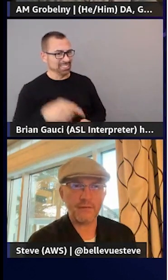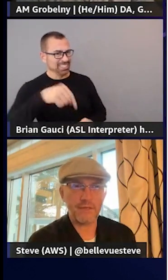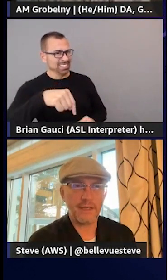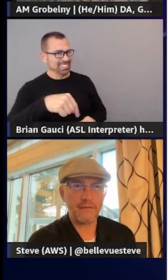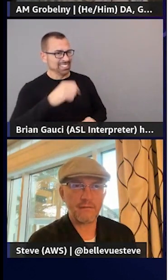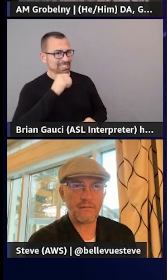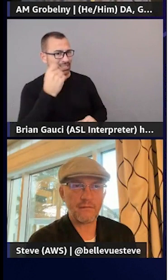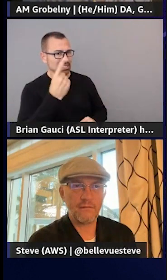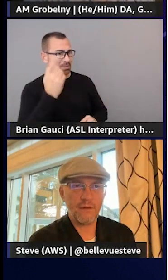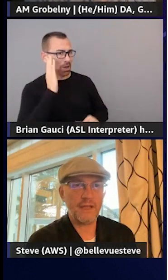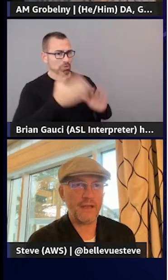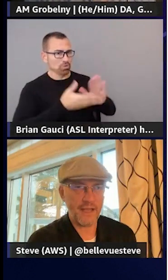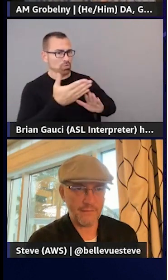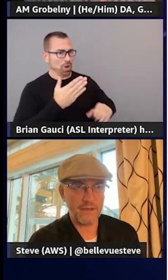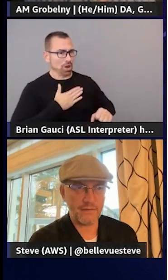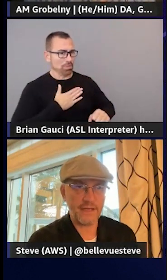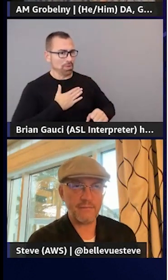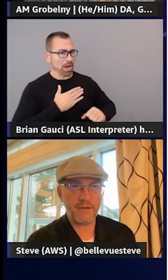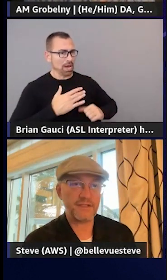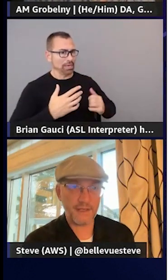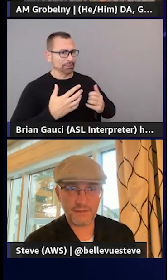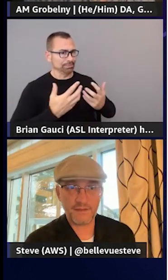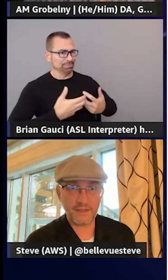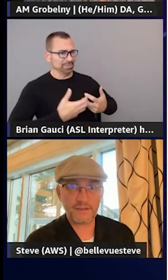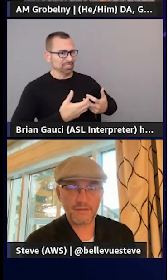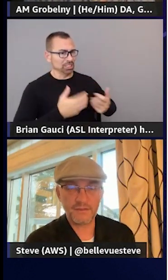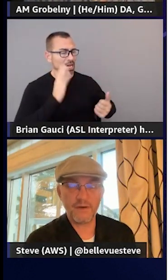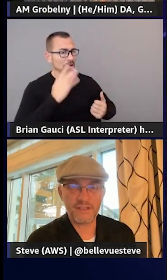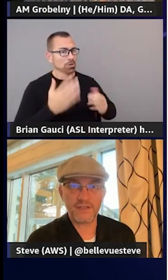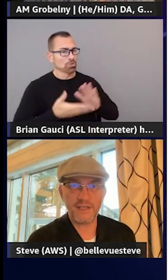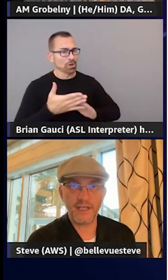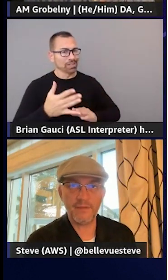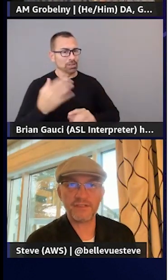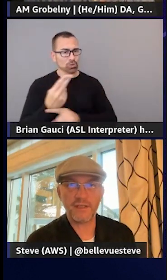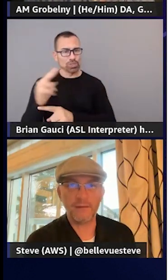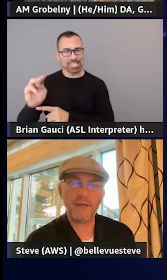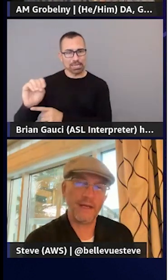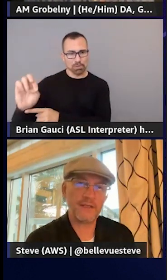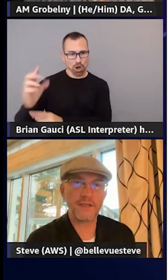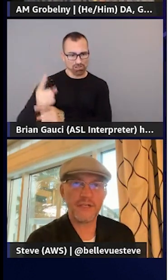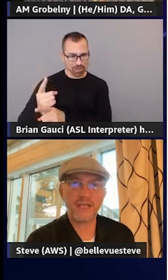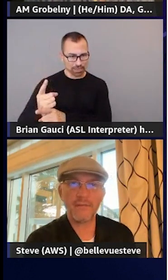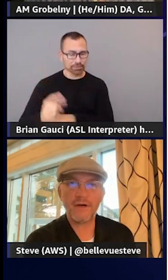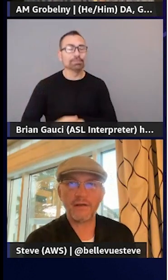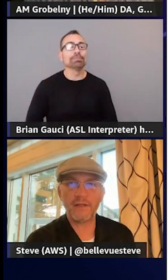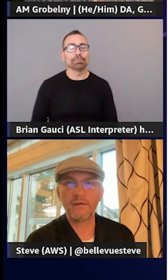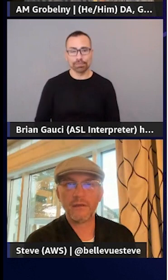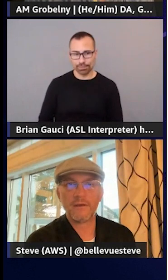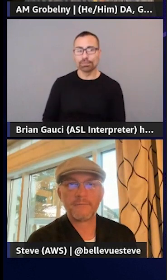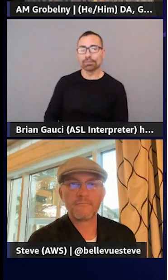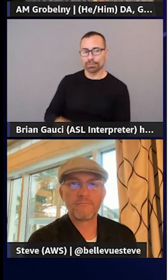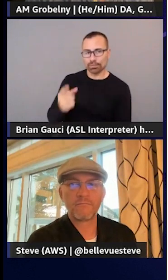machine. I'm going to run it in EMR, right? By the sounds of things. It's where it's trying to lead me. So, okay, let's go check EMR